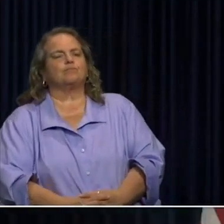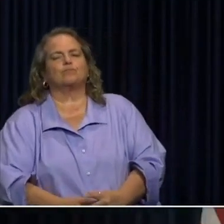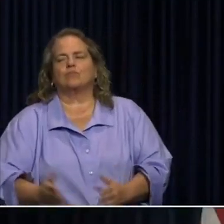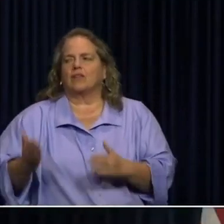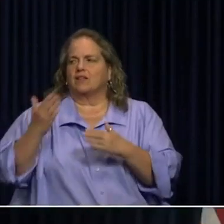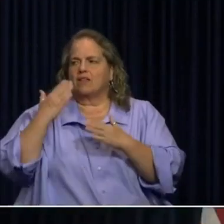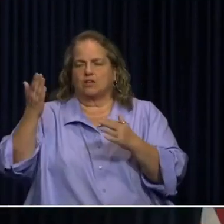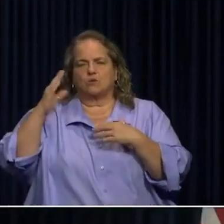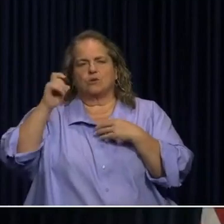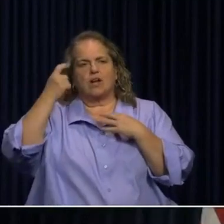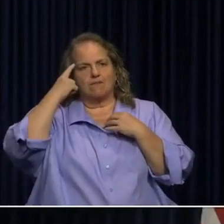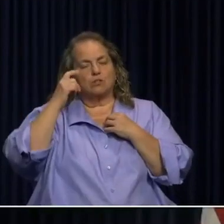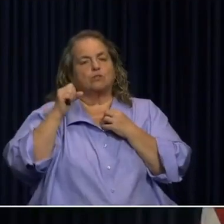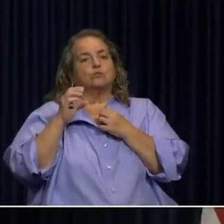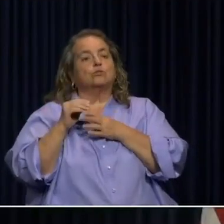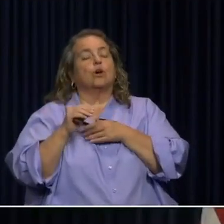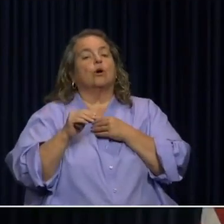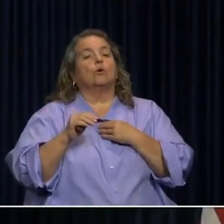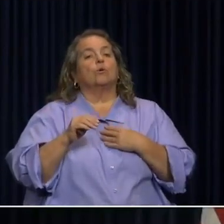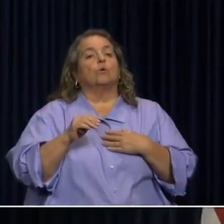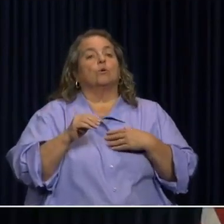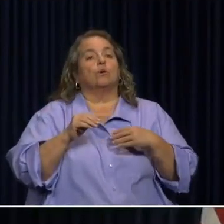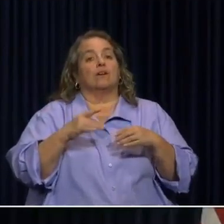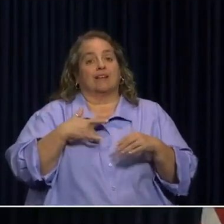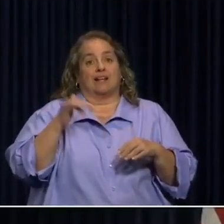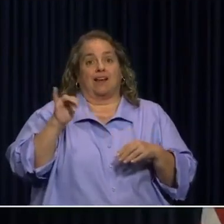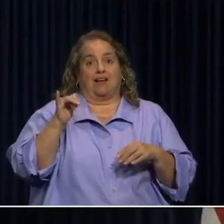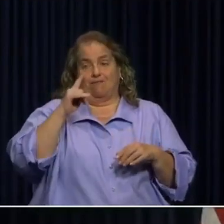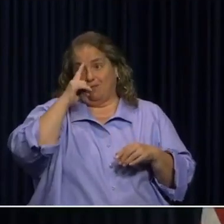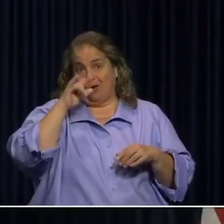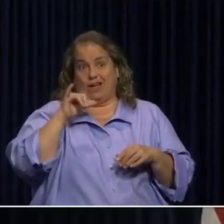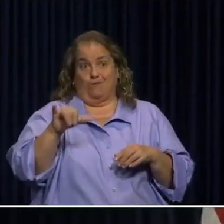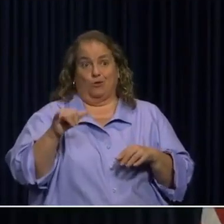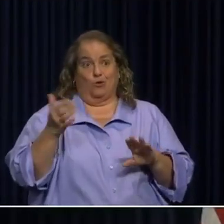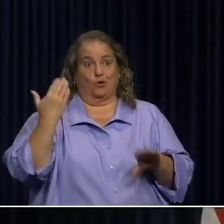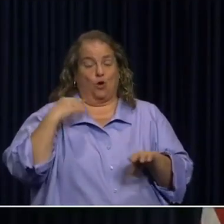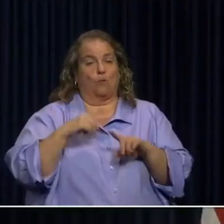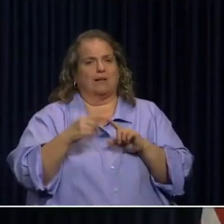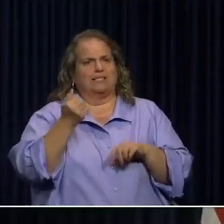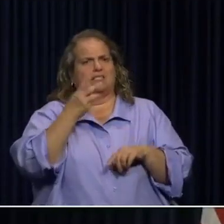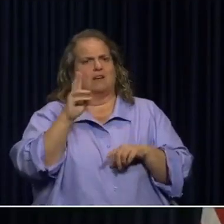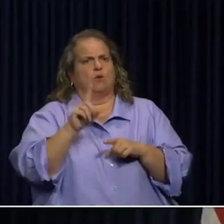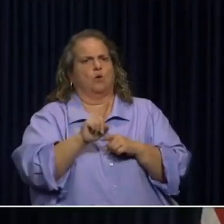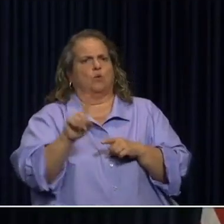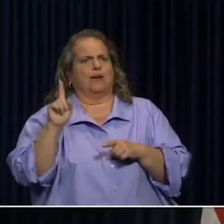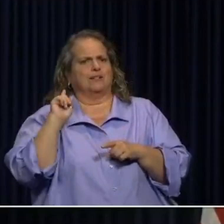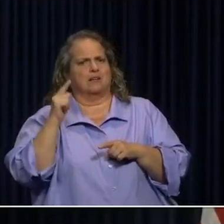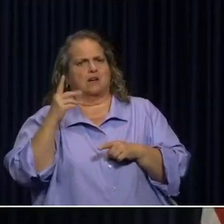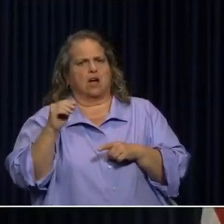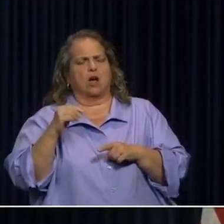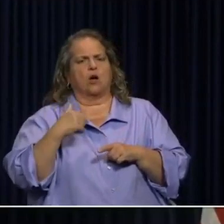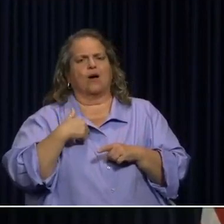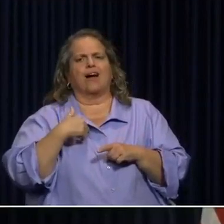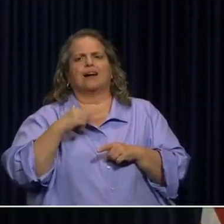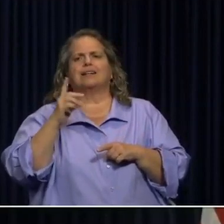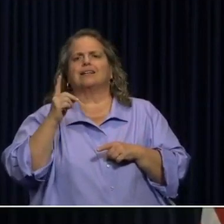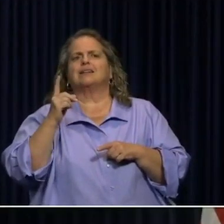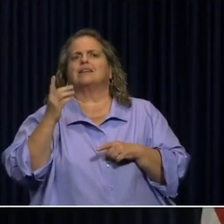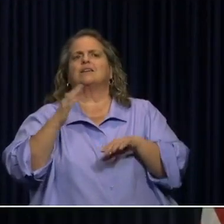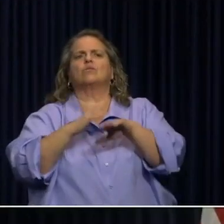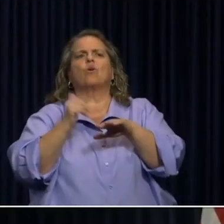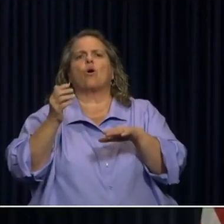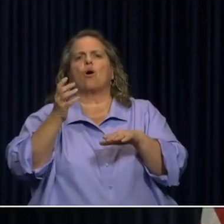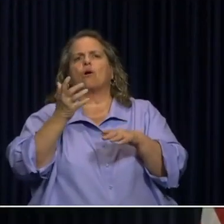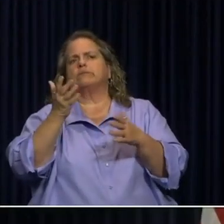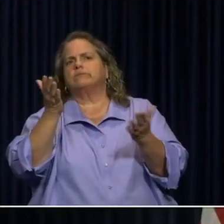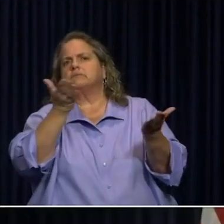Thank you, Governor. So it feels like forever ago, but a number of weeks ago, I put out a call for volunteers, and we